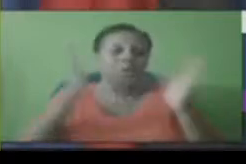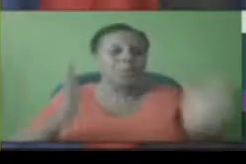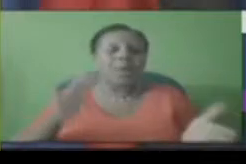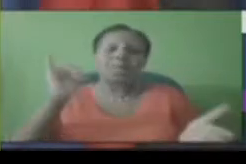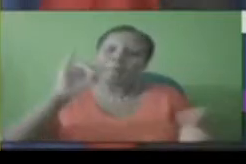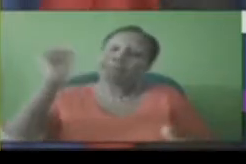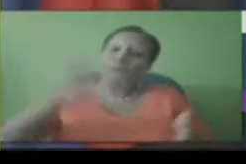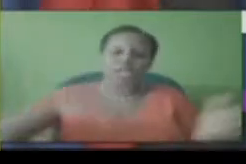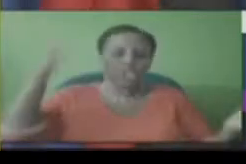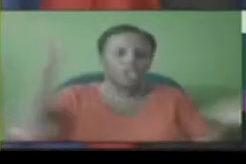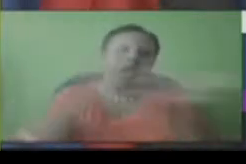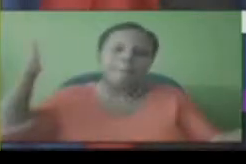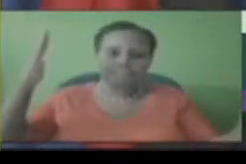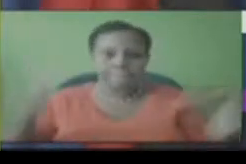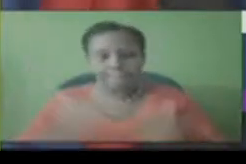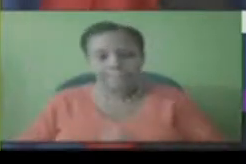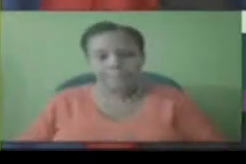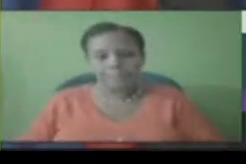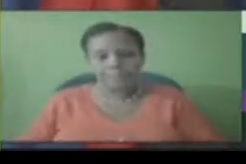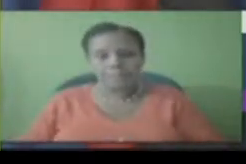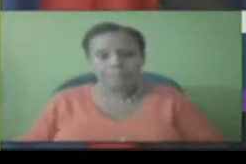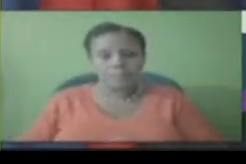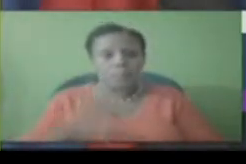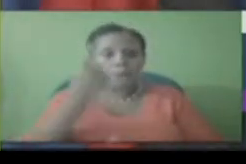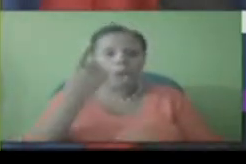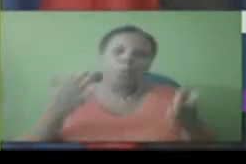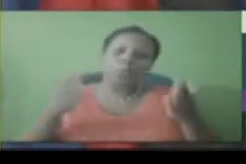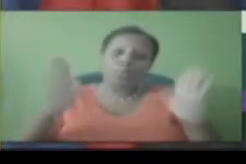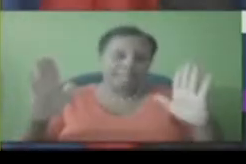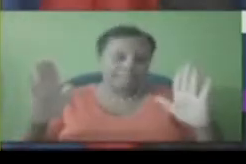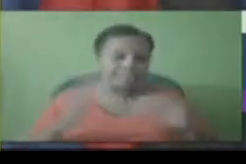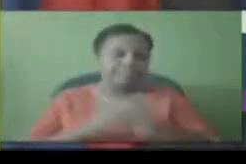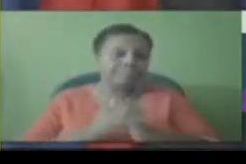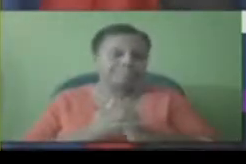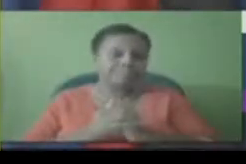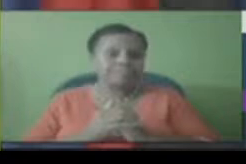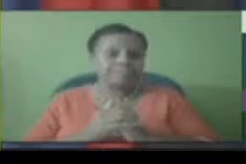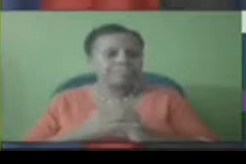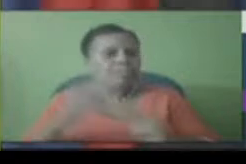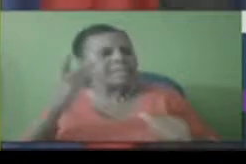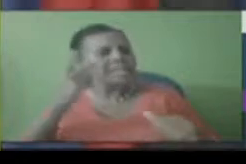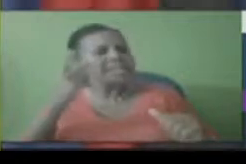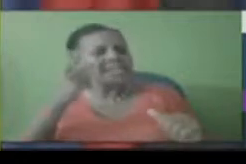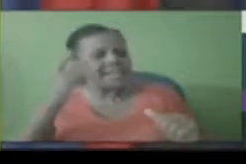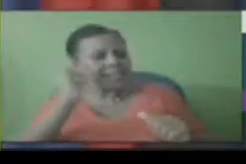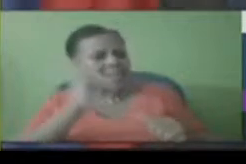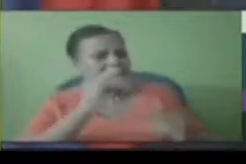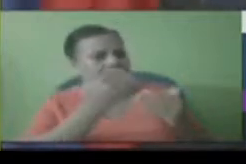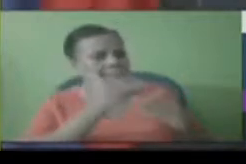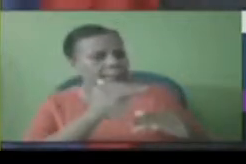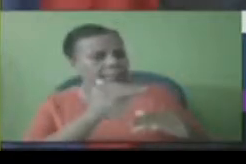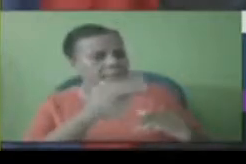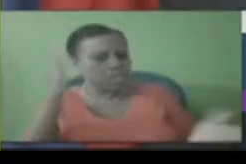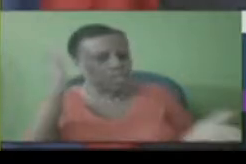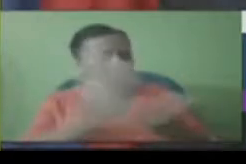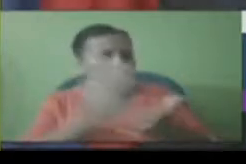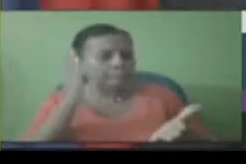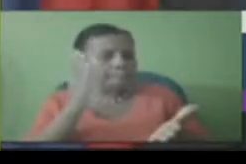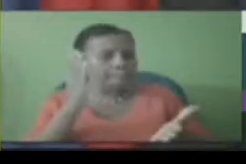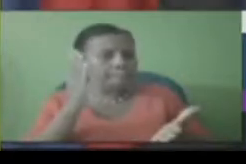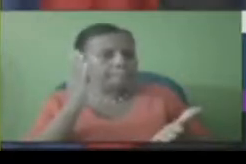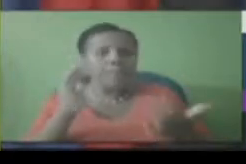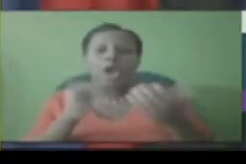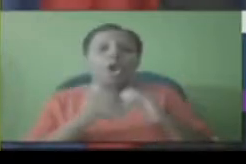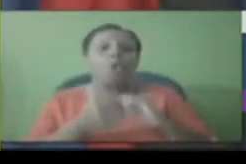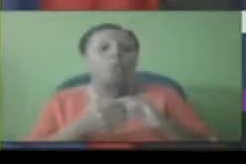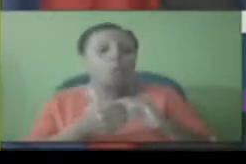of ensuring that these things are reduced, ameliorated, or stopped is to digitize